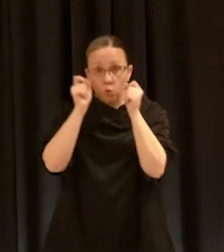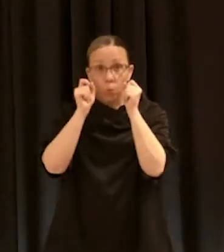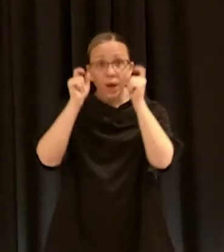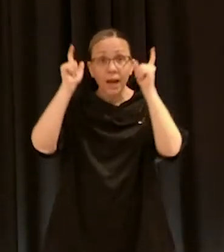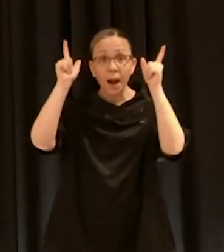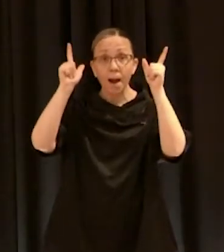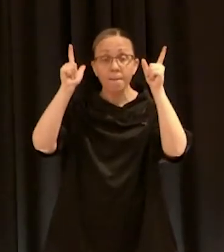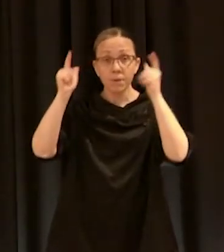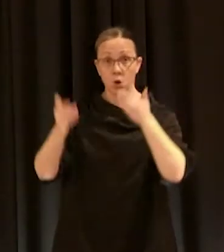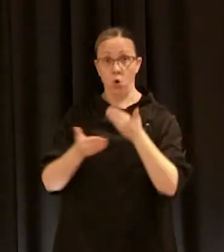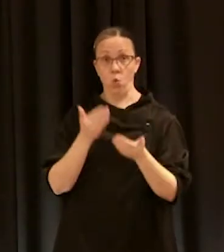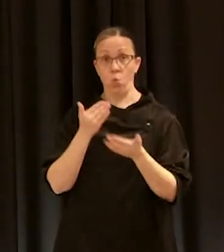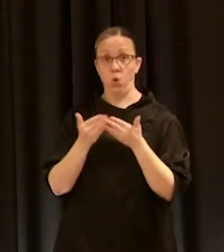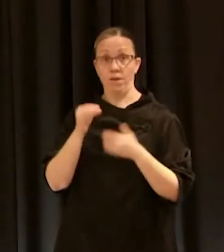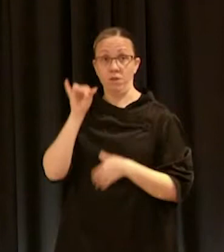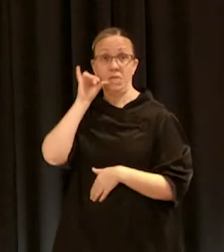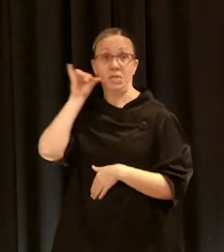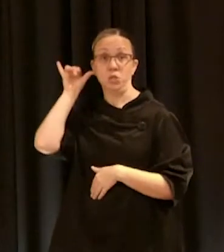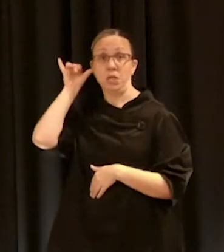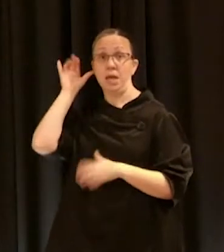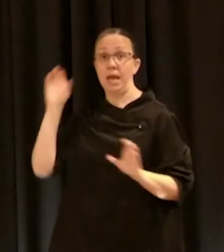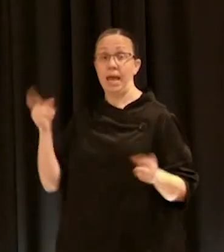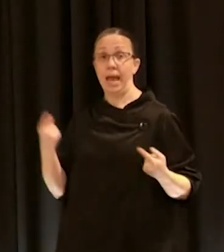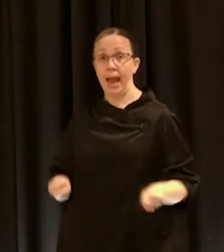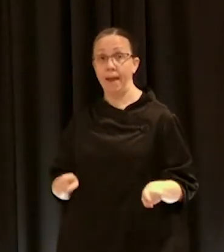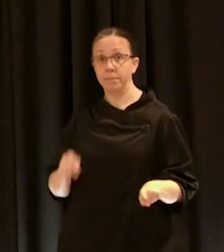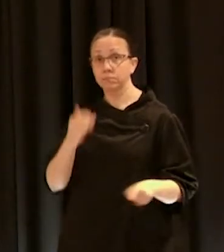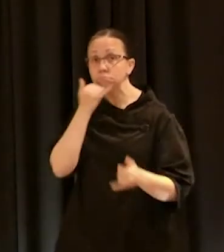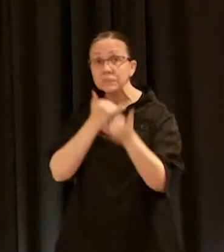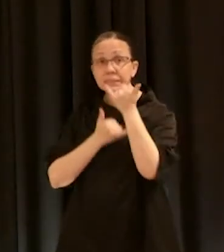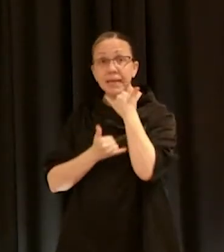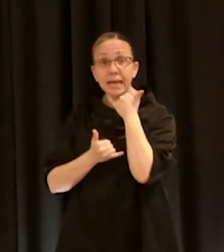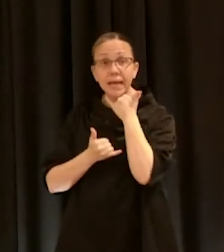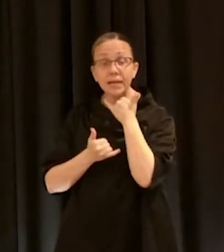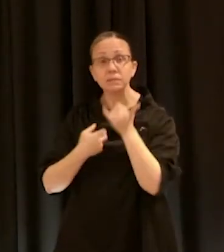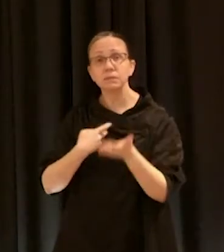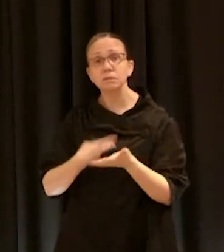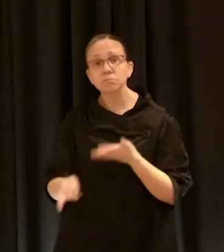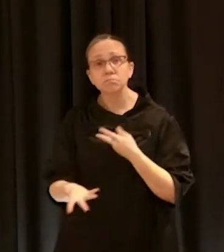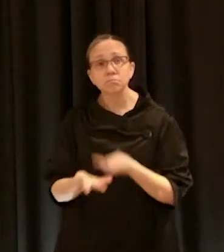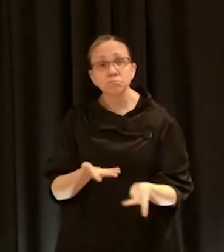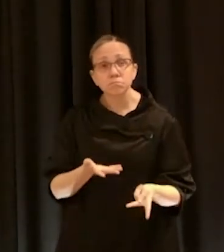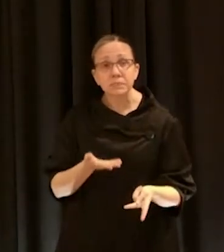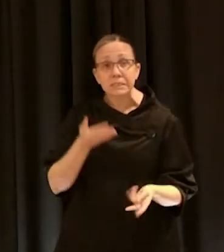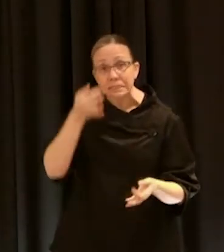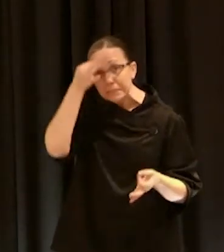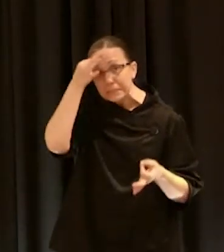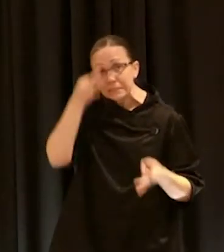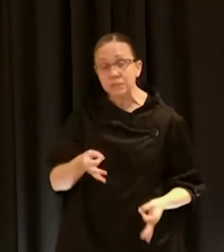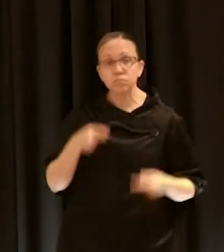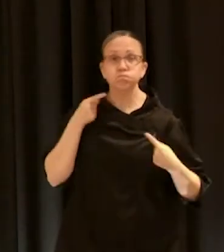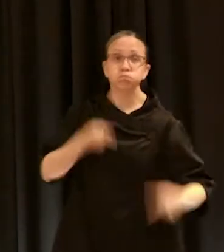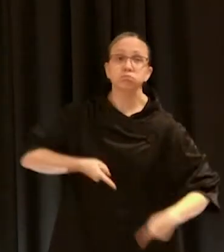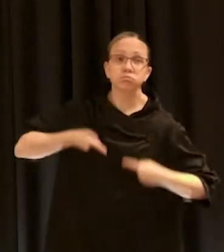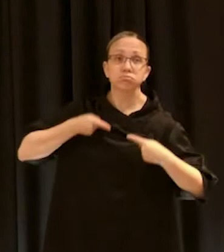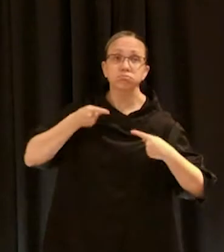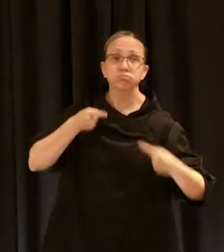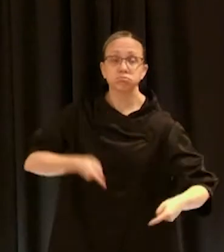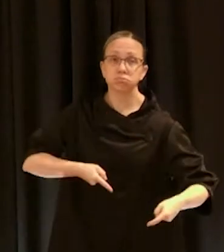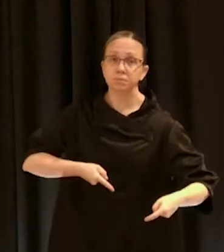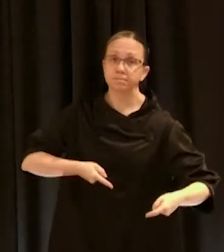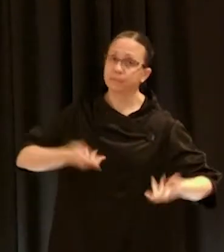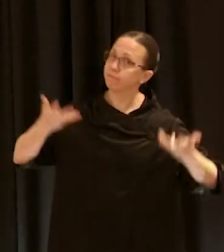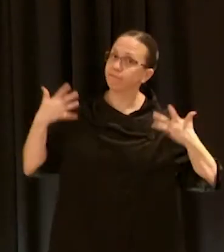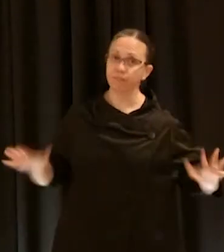up, whatever was in your yesterday, whatever mistakes, whatever mishaps, whatever struggles, that's